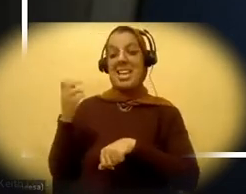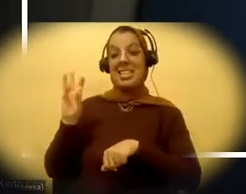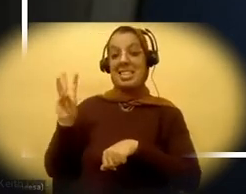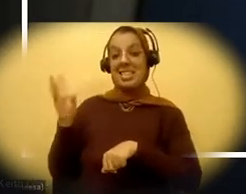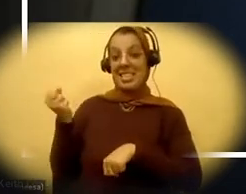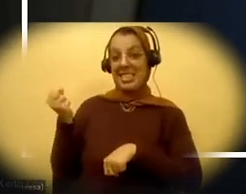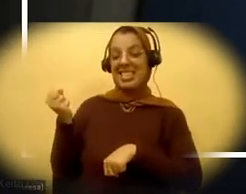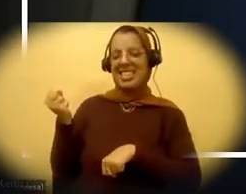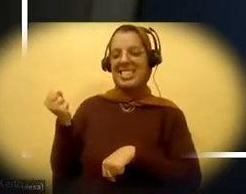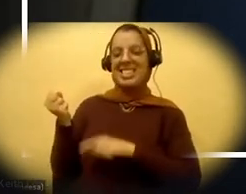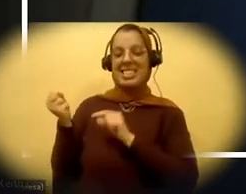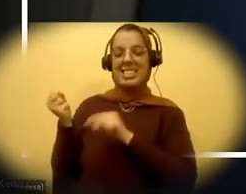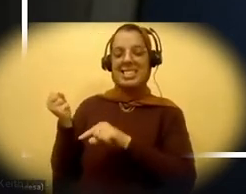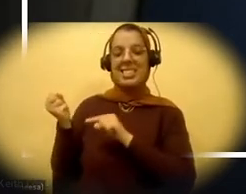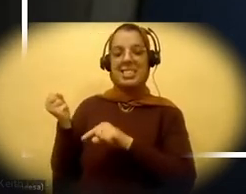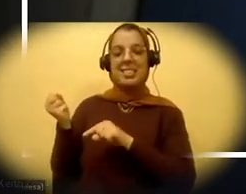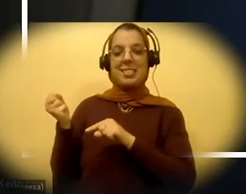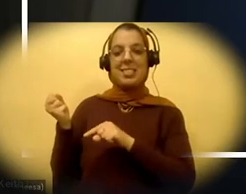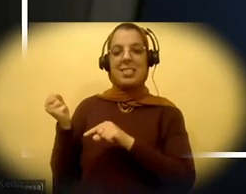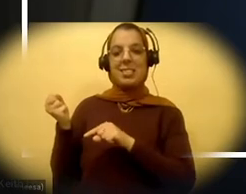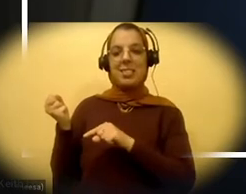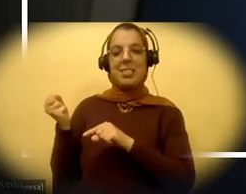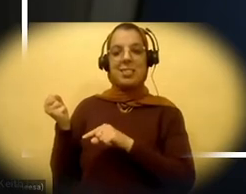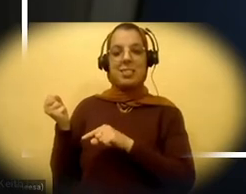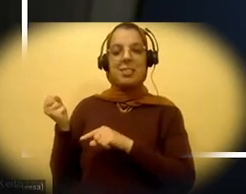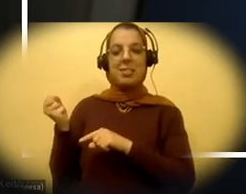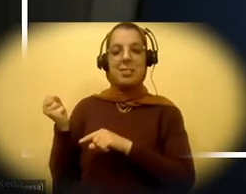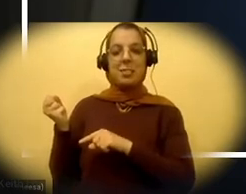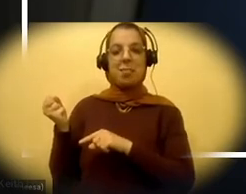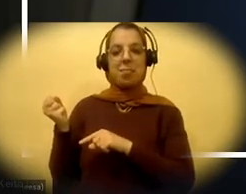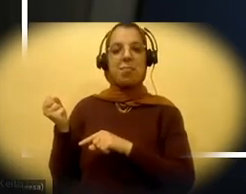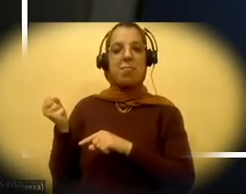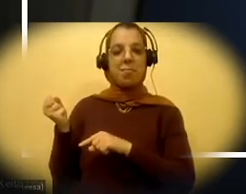1960s, where